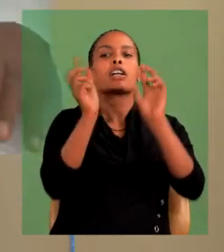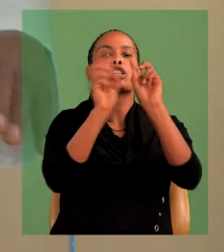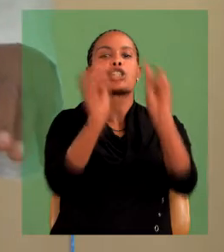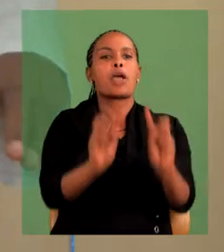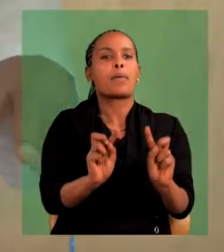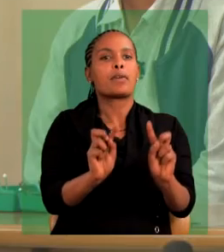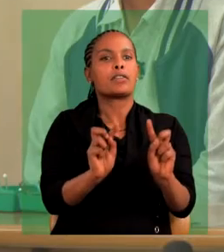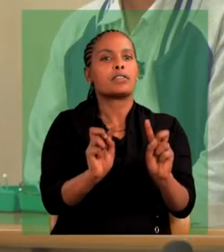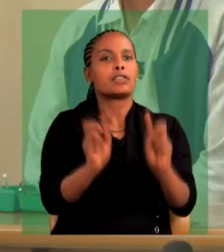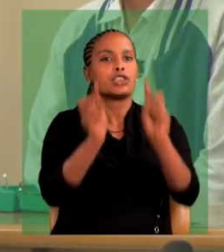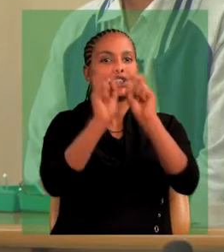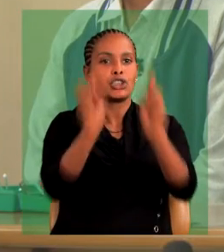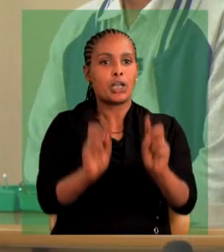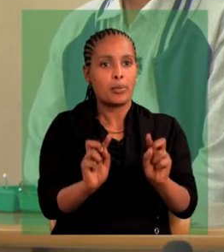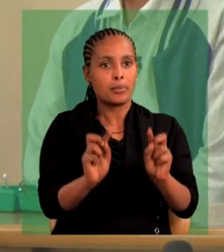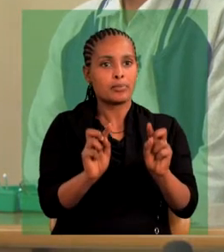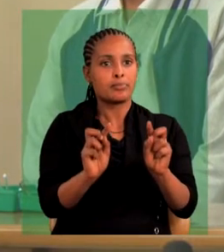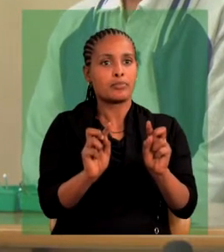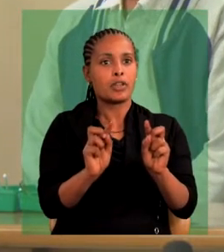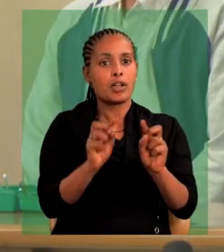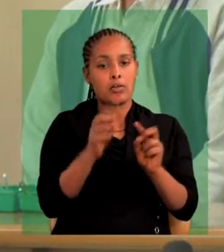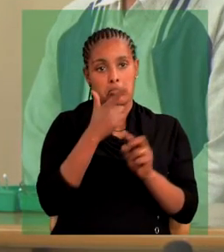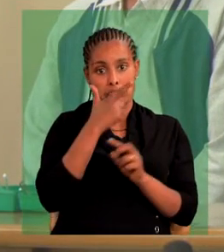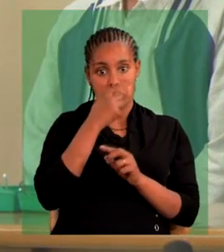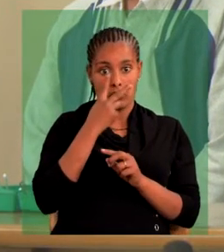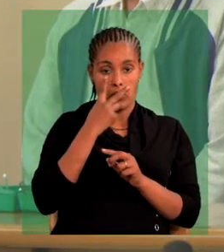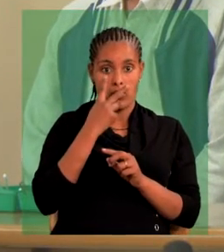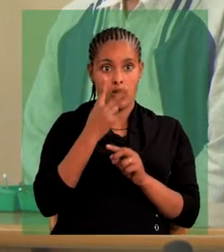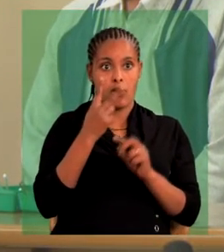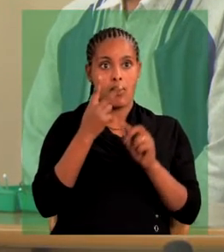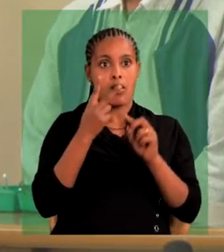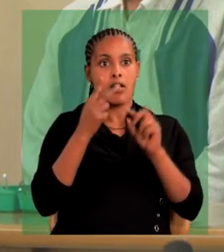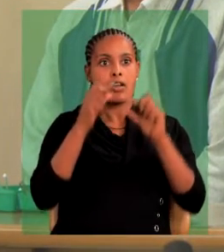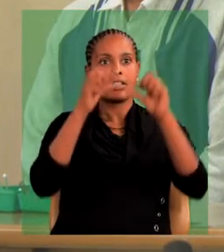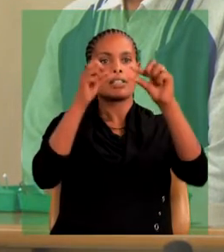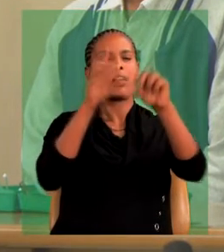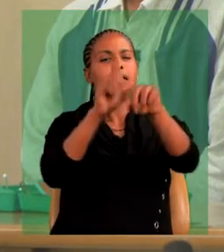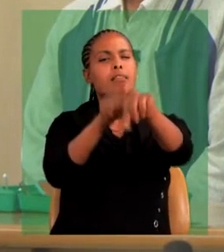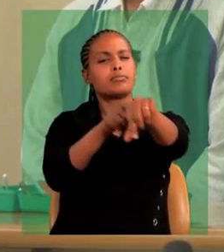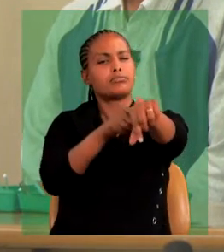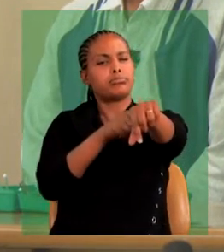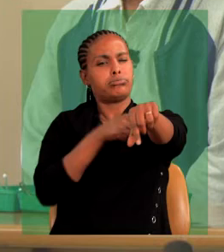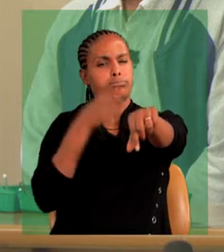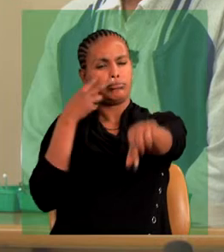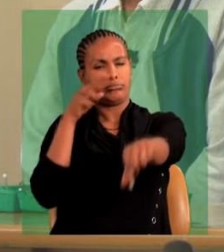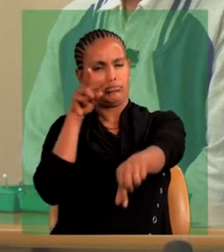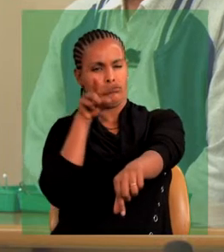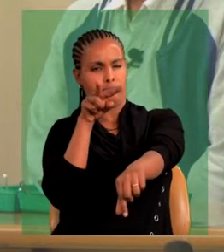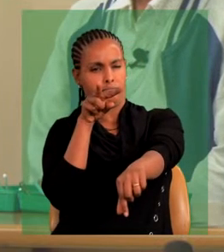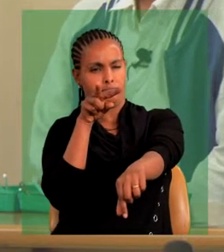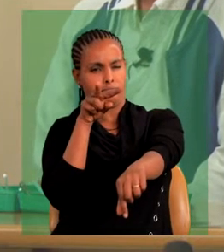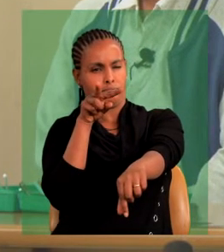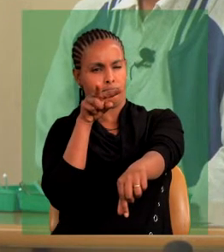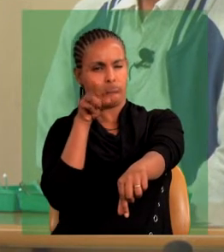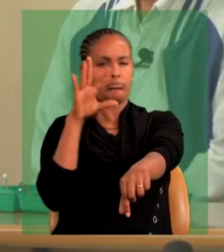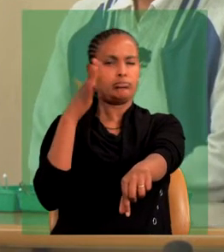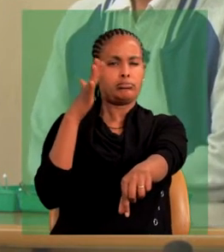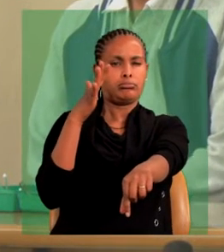shape? If you look at this structure from a distance, what would it look like to you?